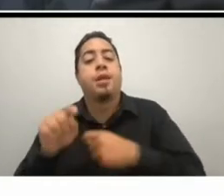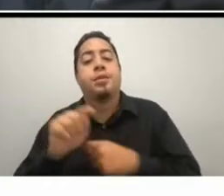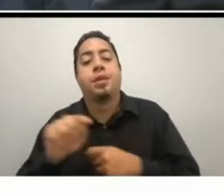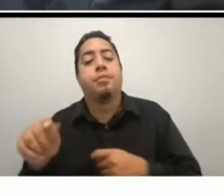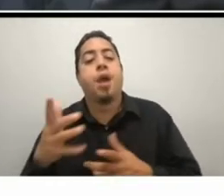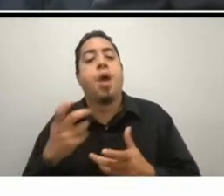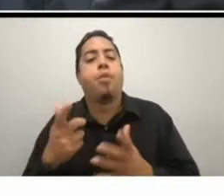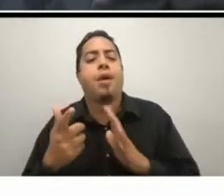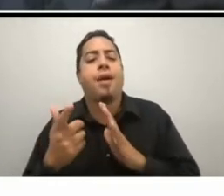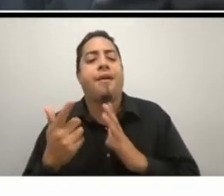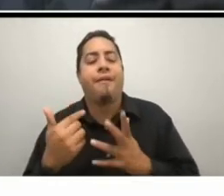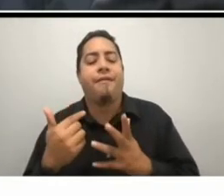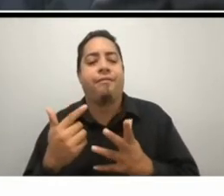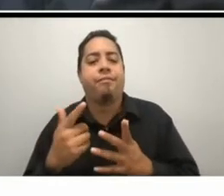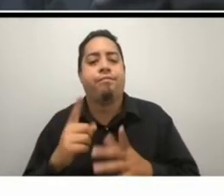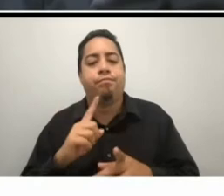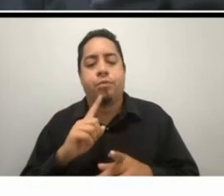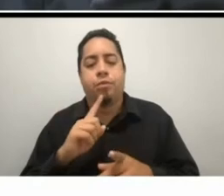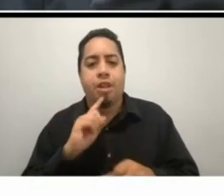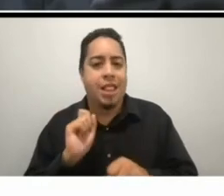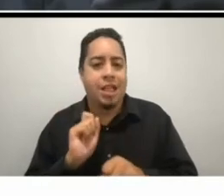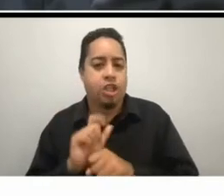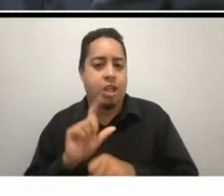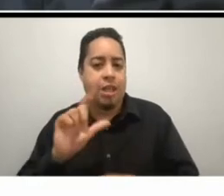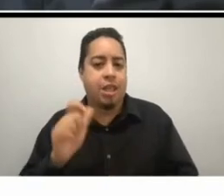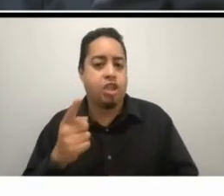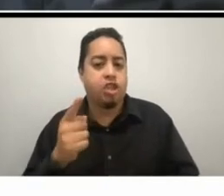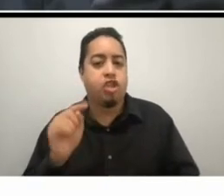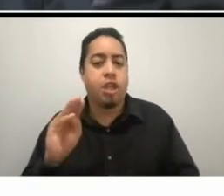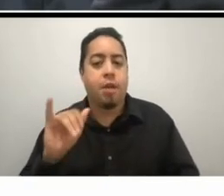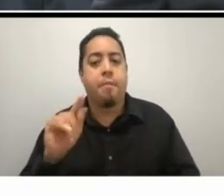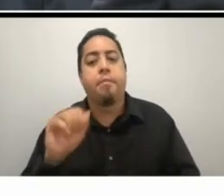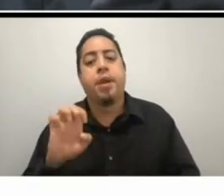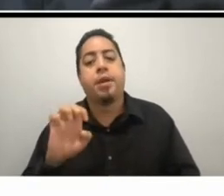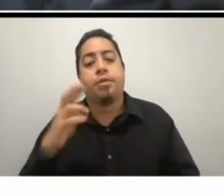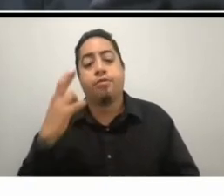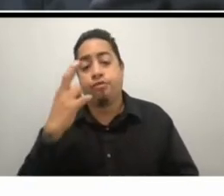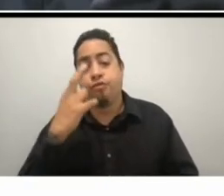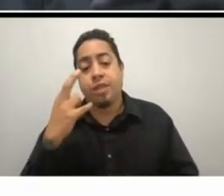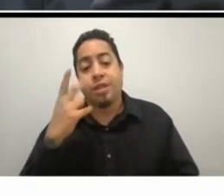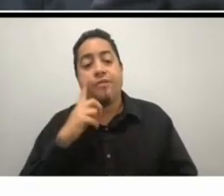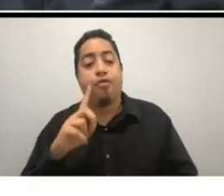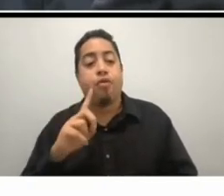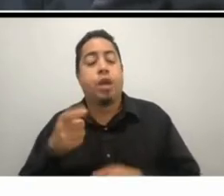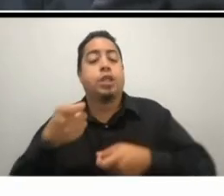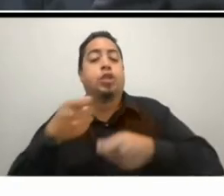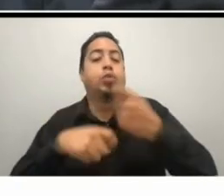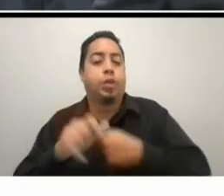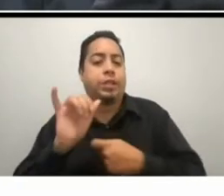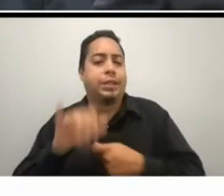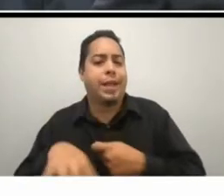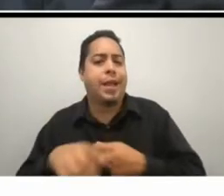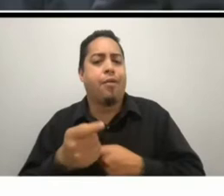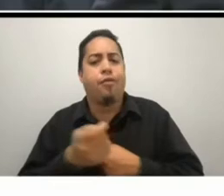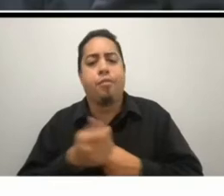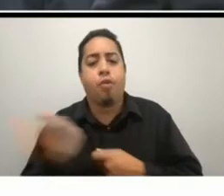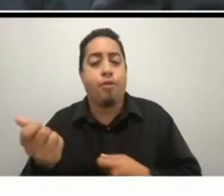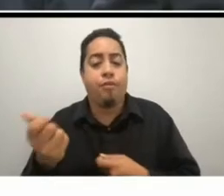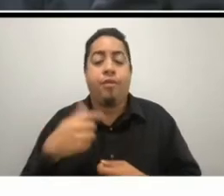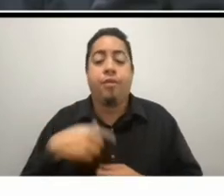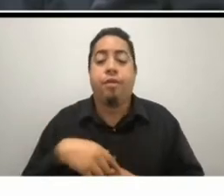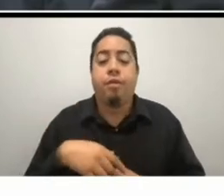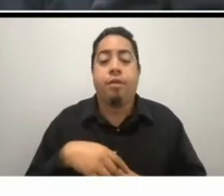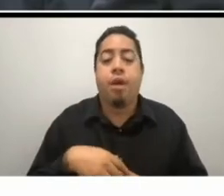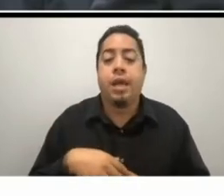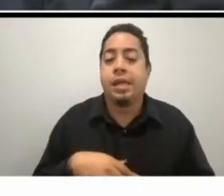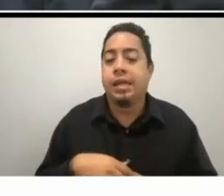legitimate opportunity through the committee to come to that end and remove that. And I said, that's